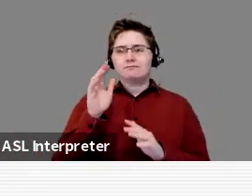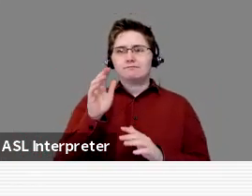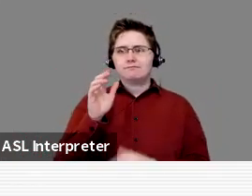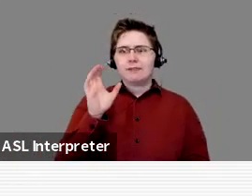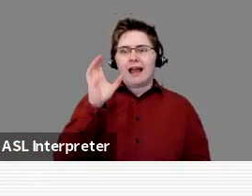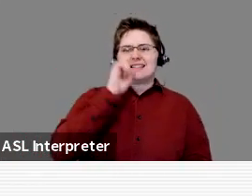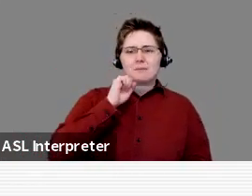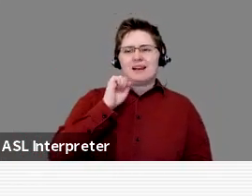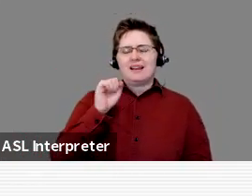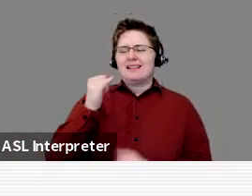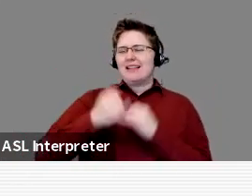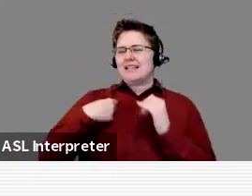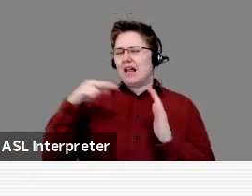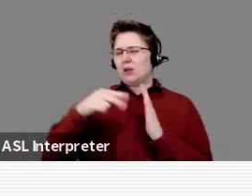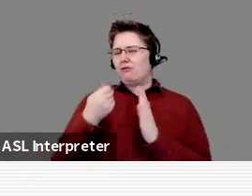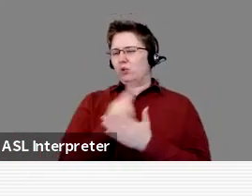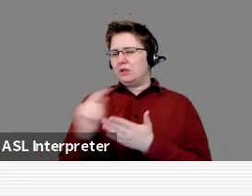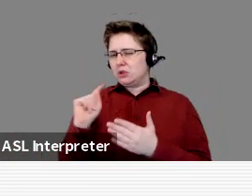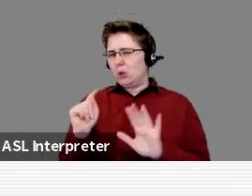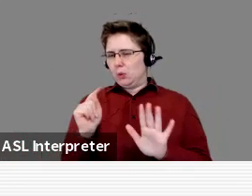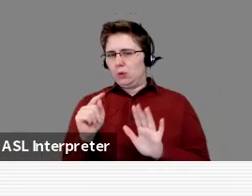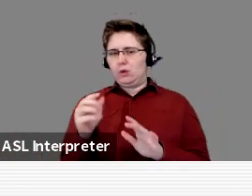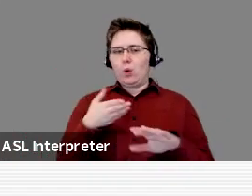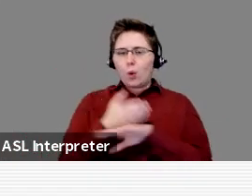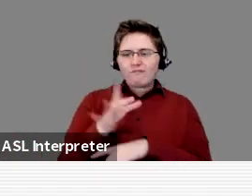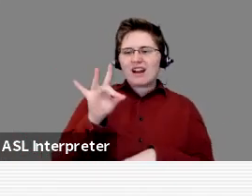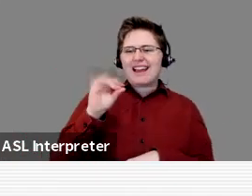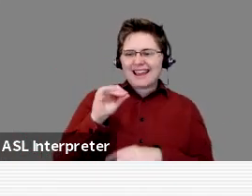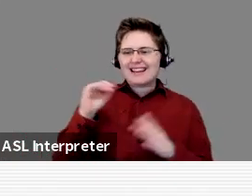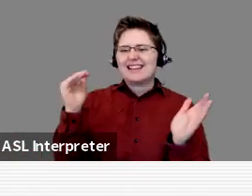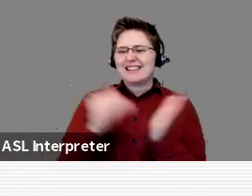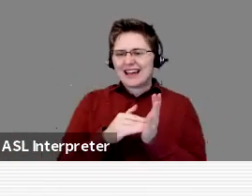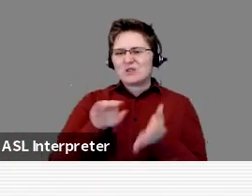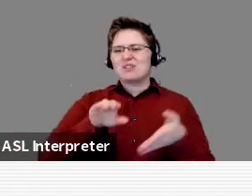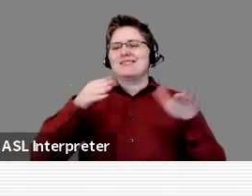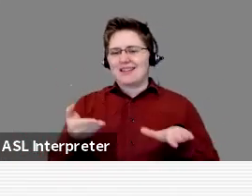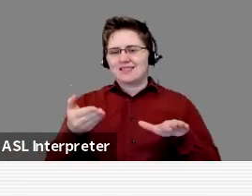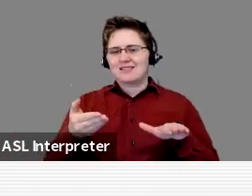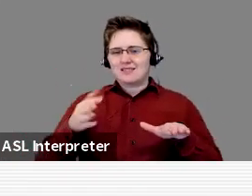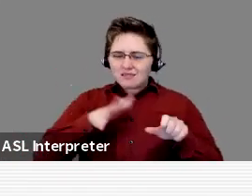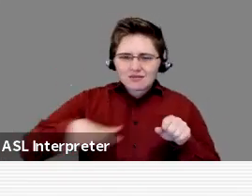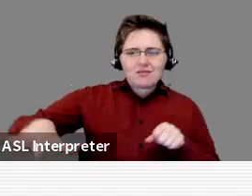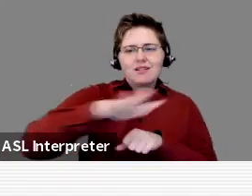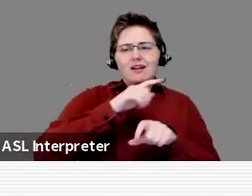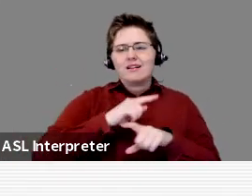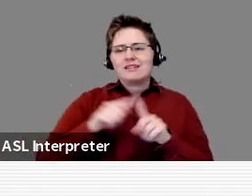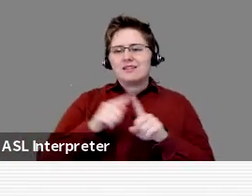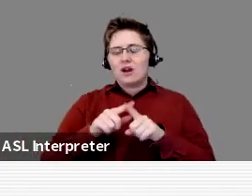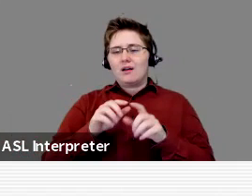think last I checked, this was a few weeks ago, over 80,000 deaths across these